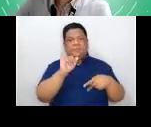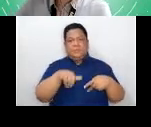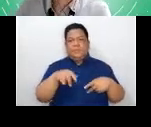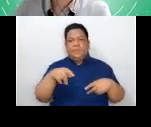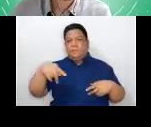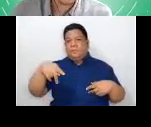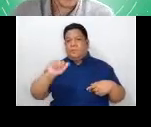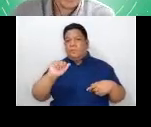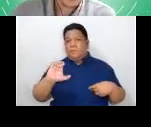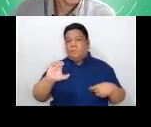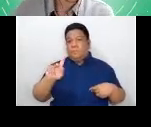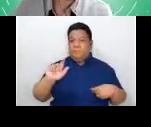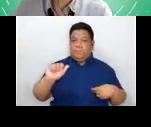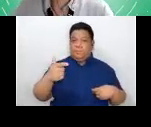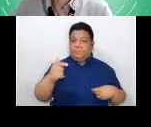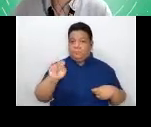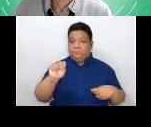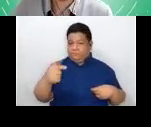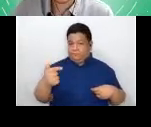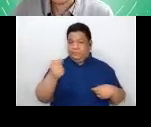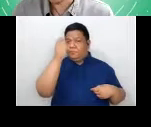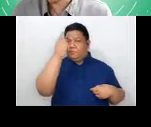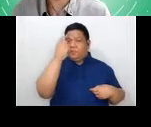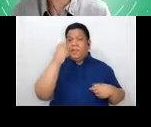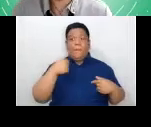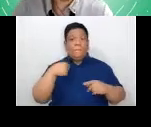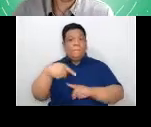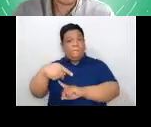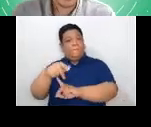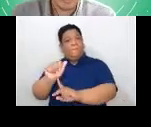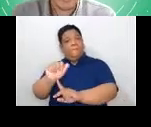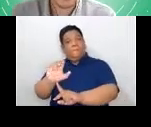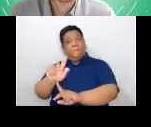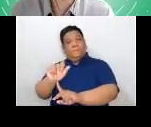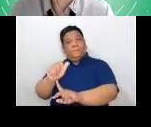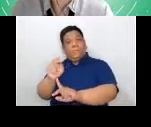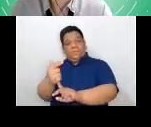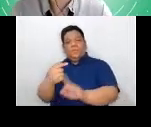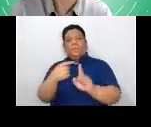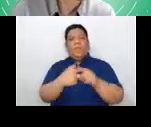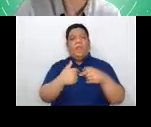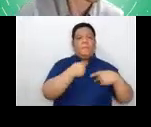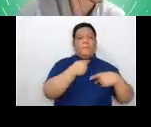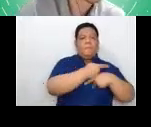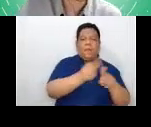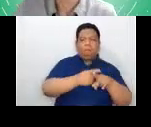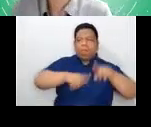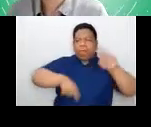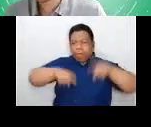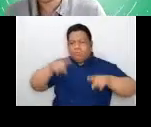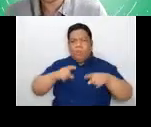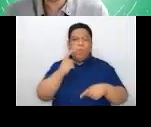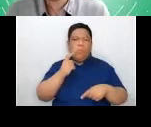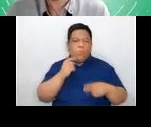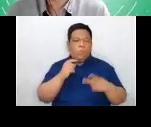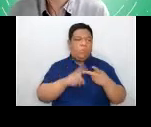as many as there are packaging, there are as many products. You know, you have hundreds and thousands of different kinds of chips, different kinds of candy, different kinds of